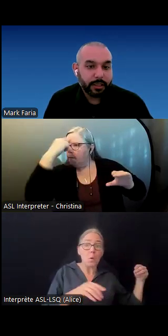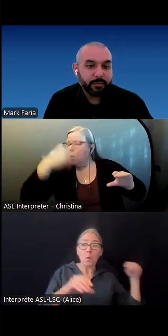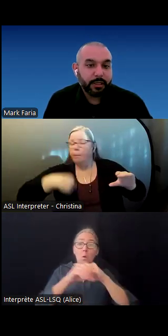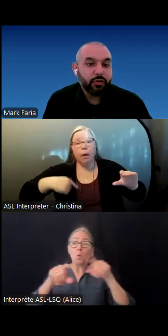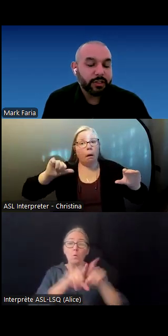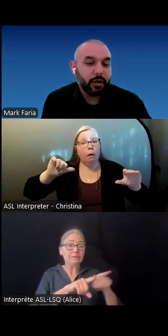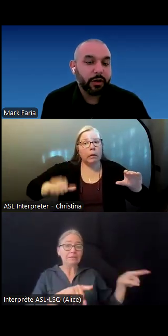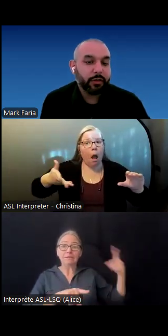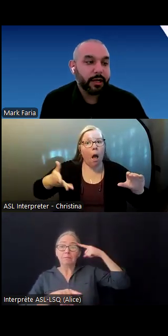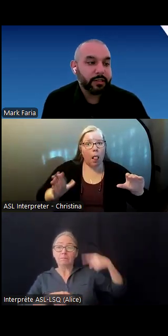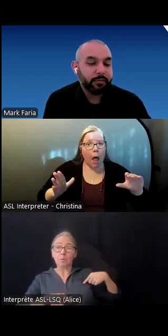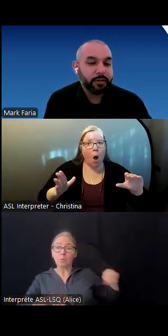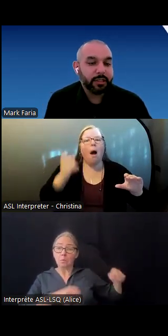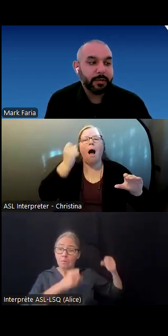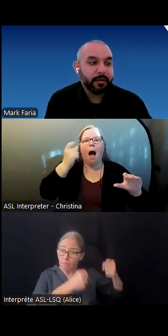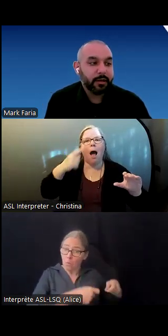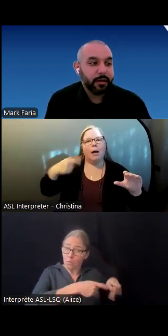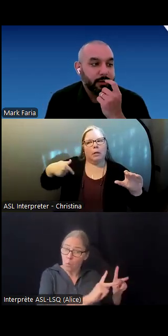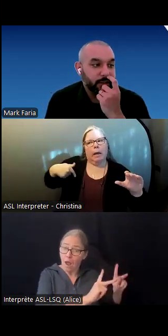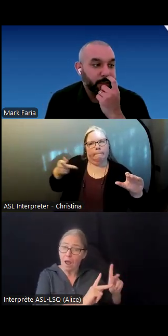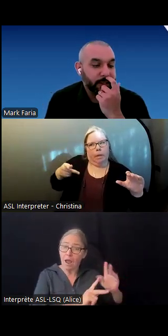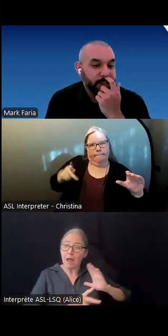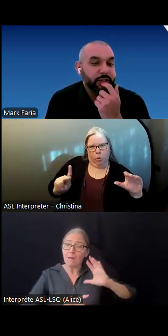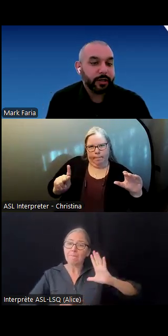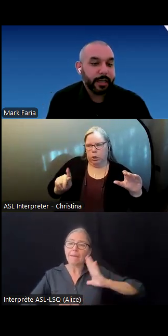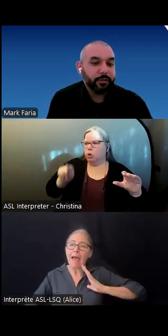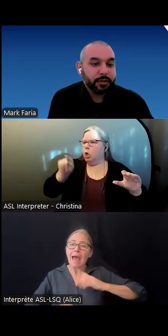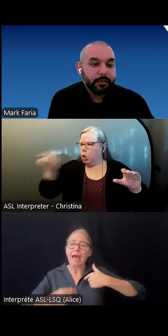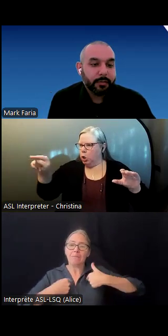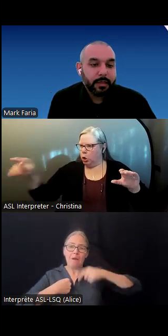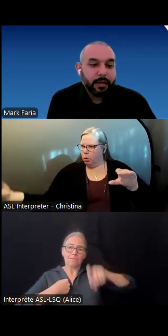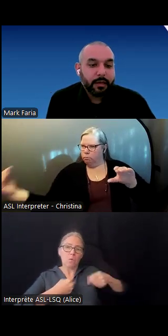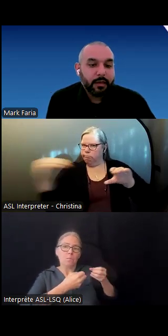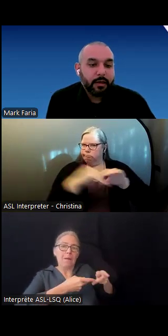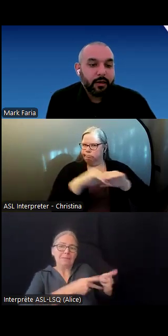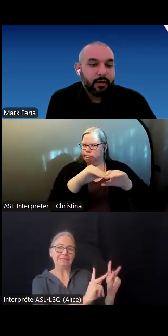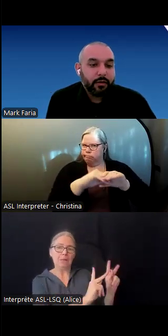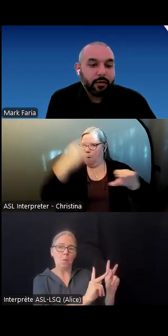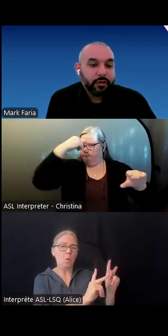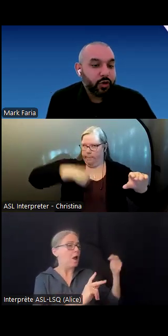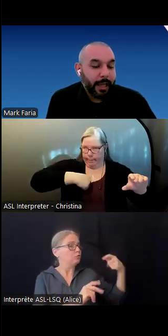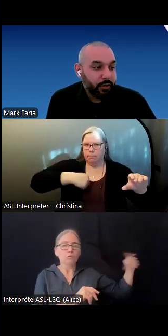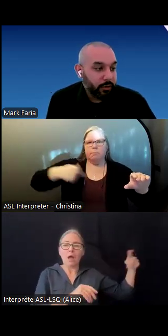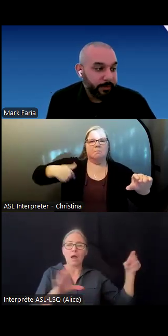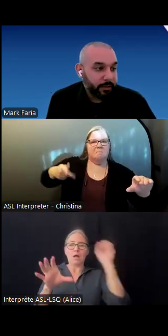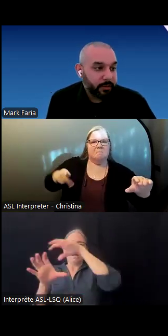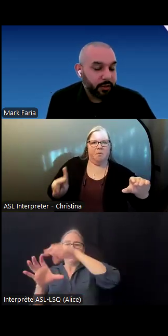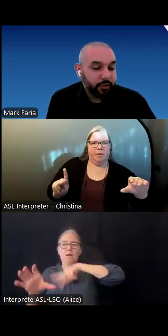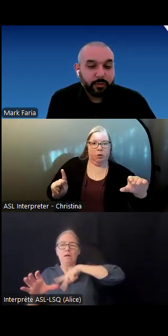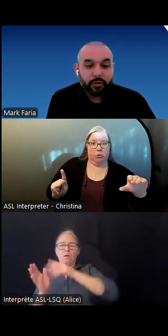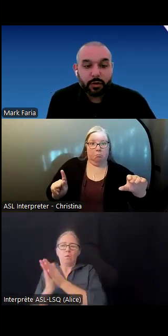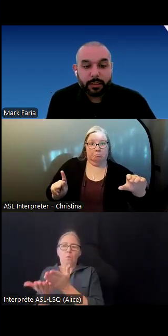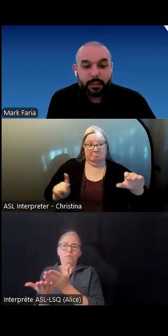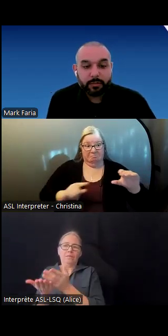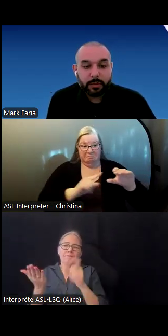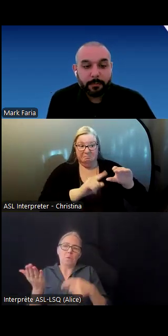your RDSP, you must authorize that person to make the deposit into your account. There's no annual limit to